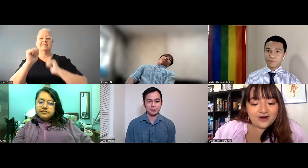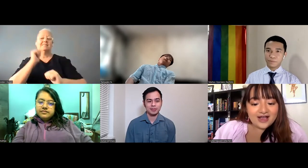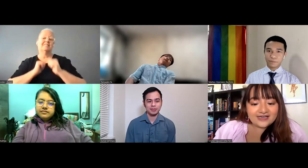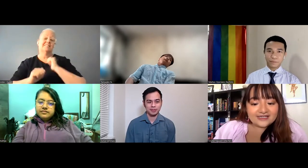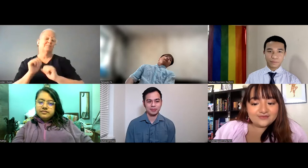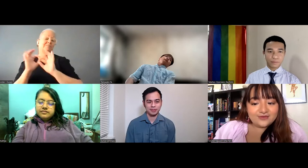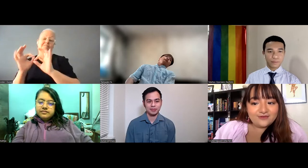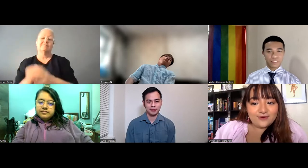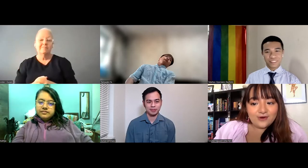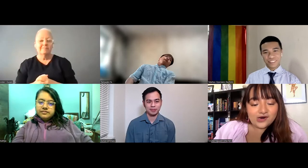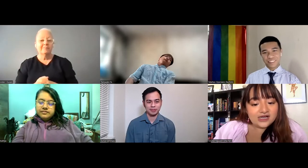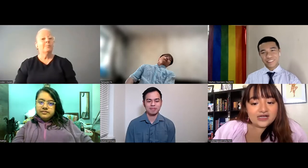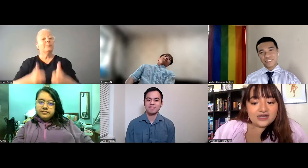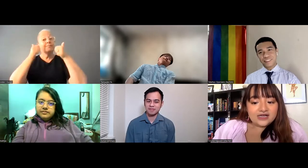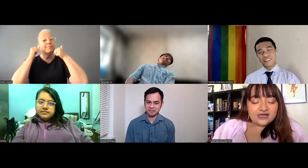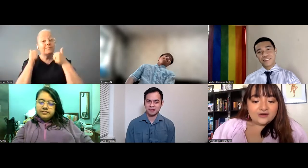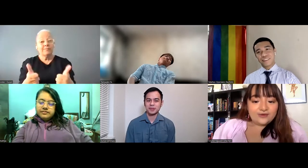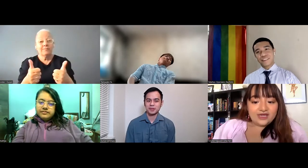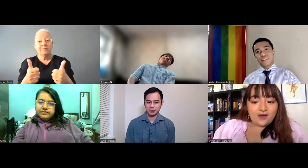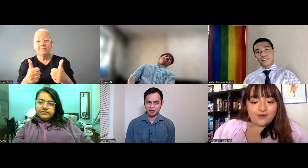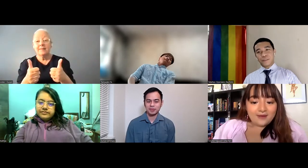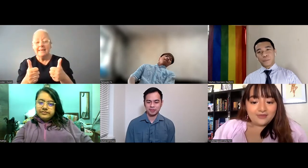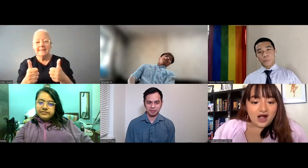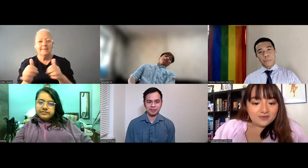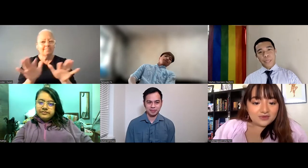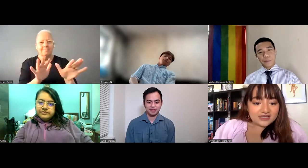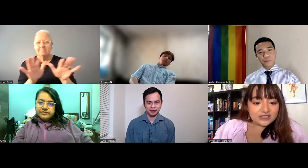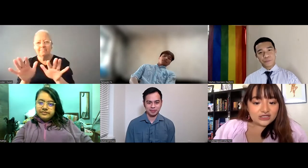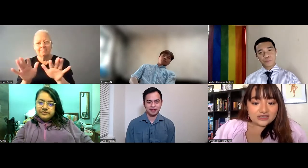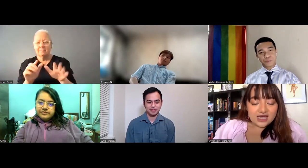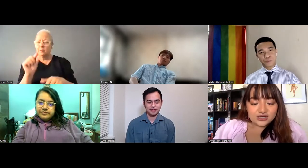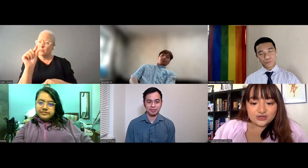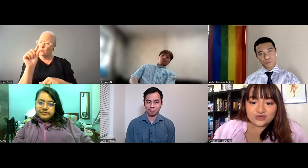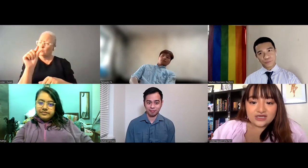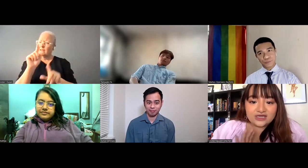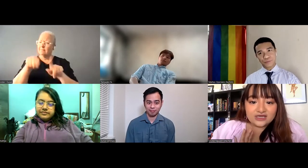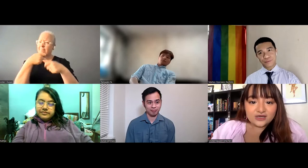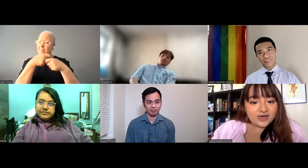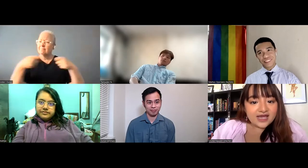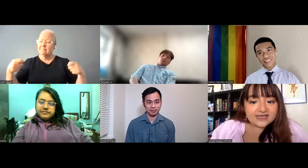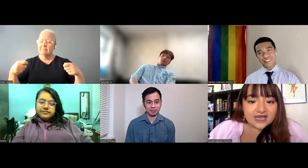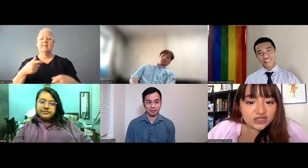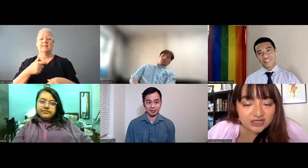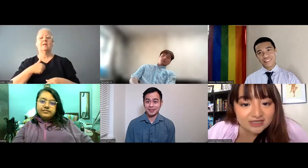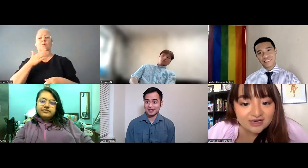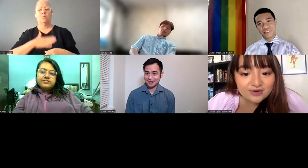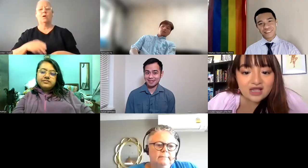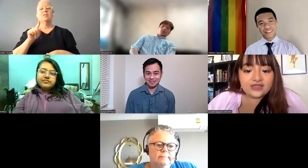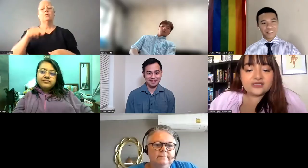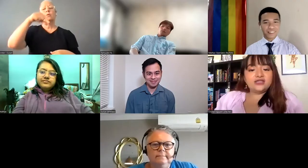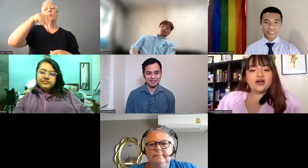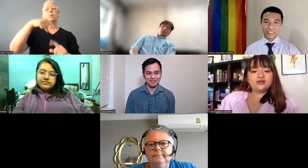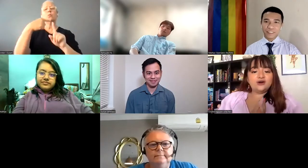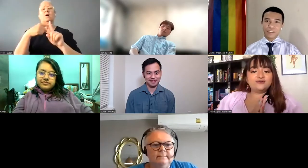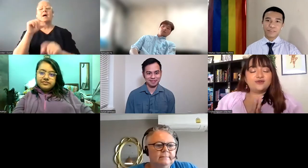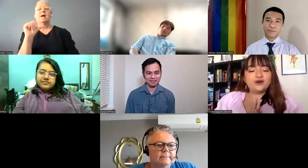All right, before we wrap up, let's just get to the Q&A session. I